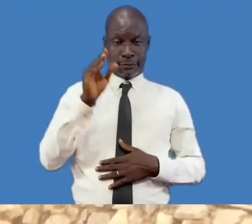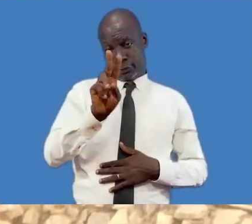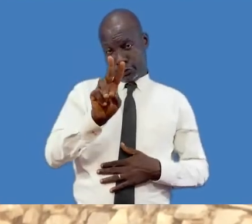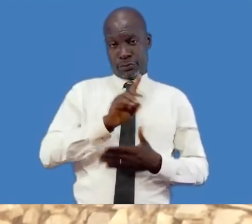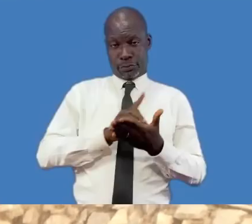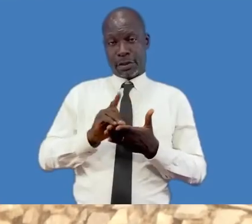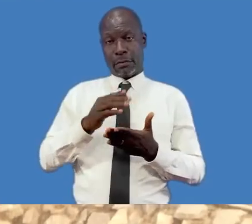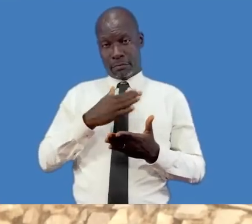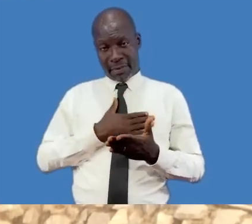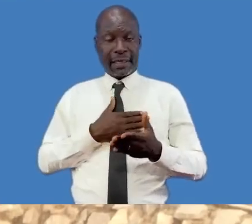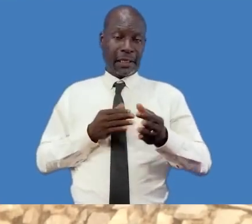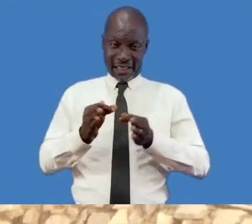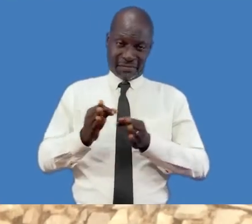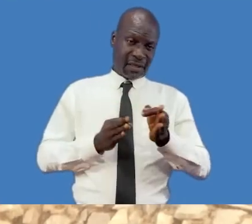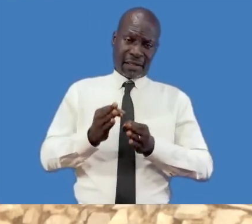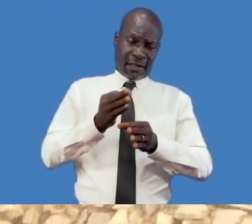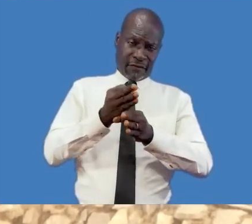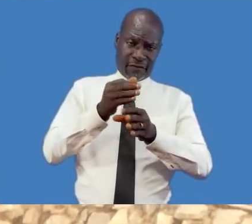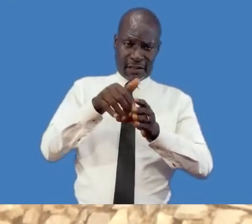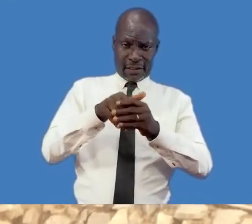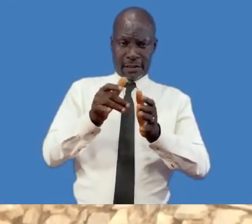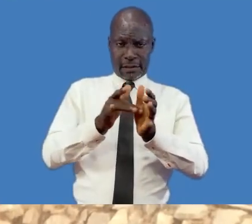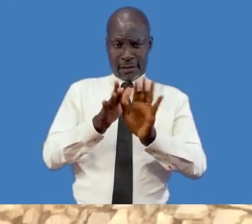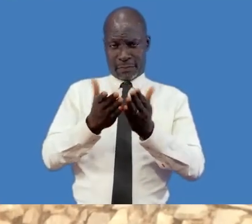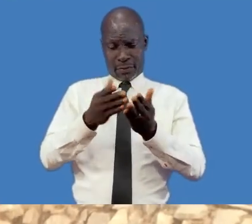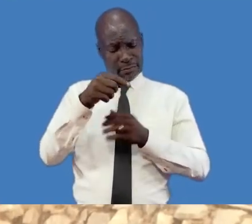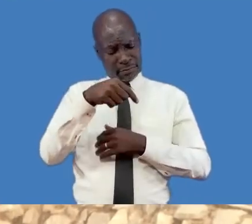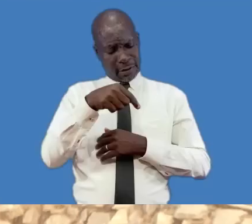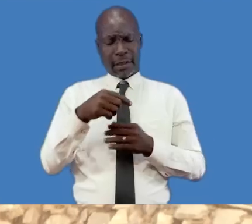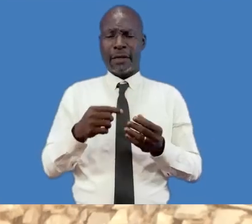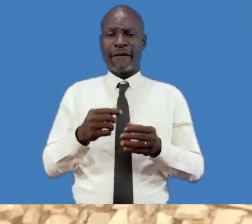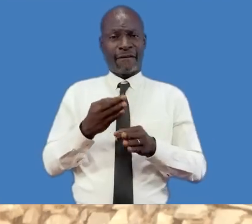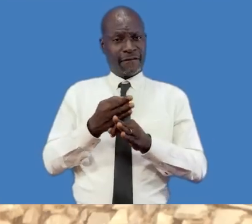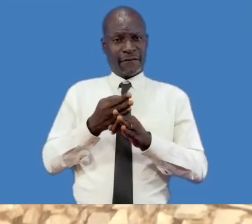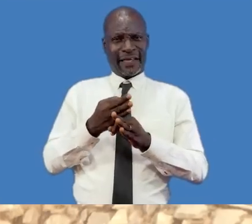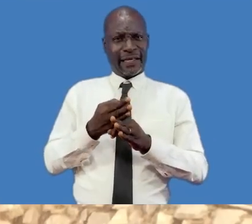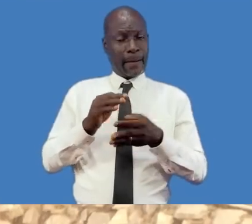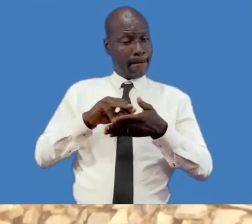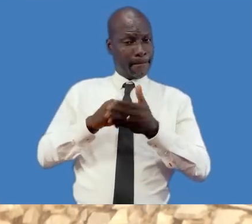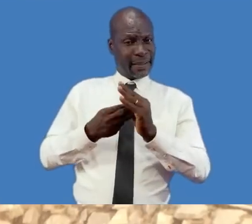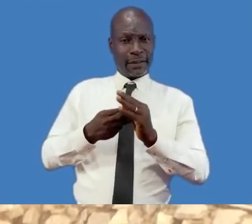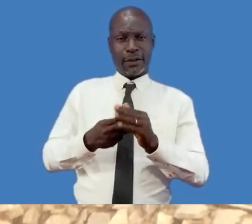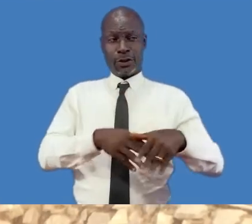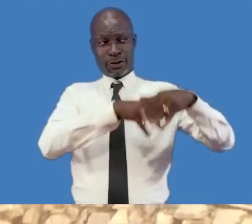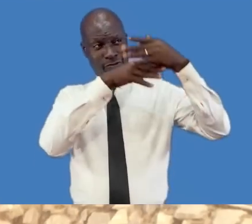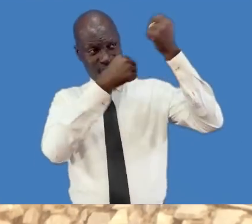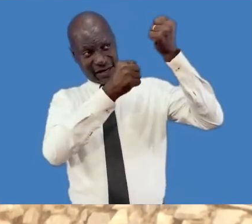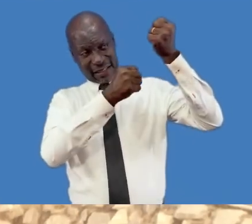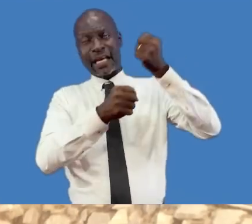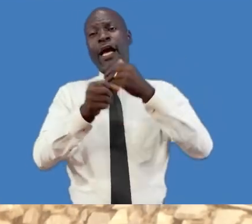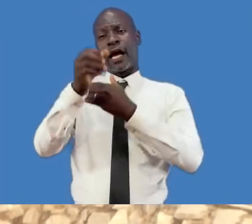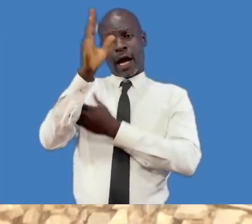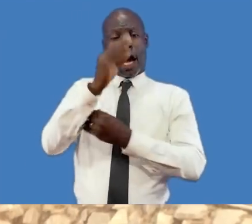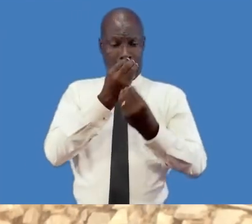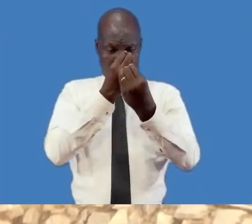se gidie ewo bible mu aka ho asem no gidie ne best definition any trusting God